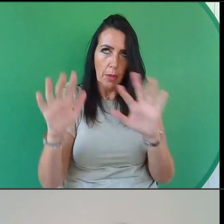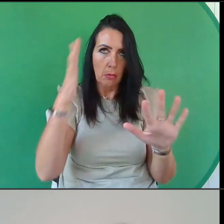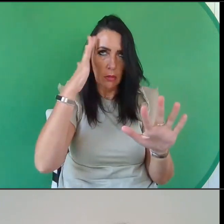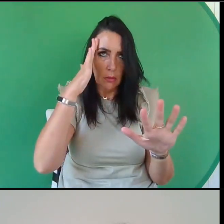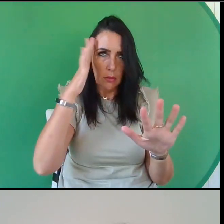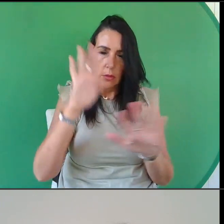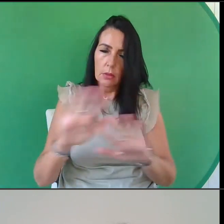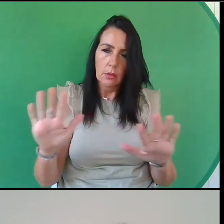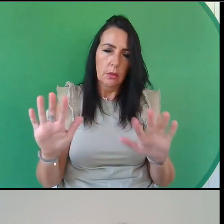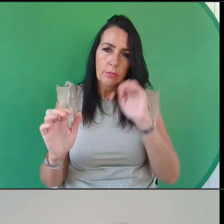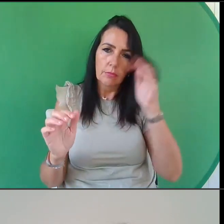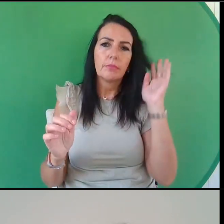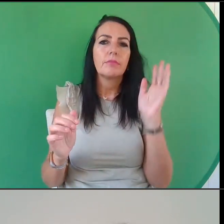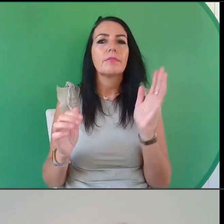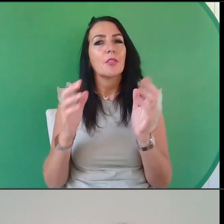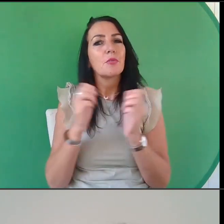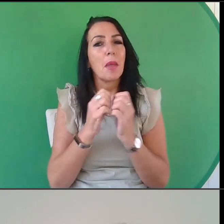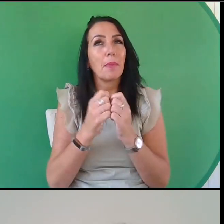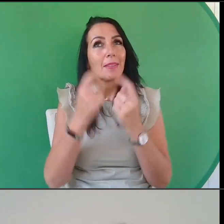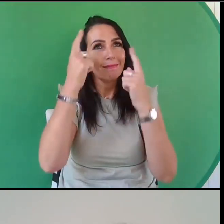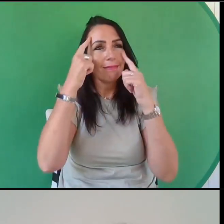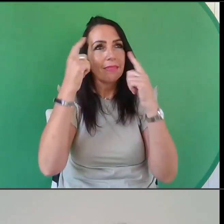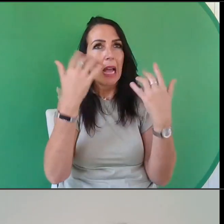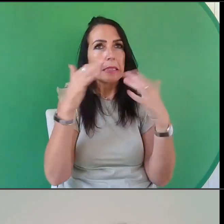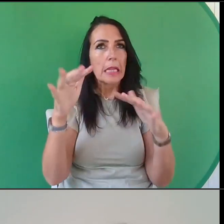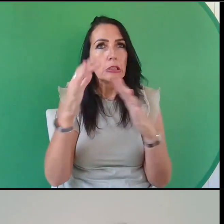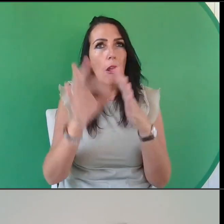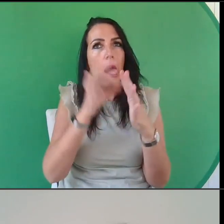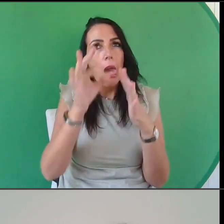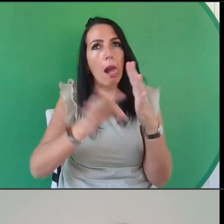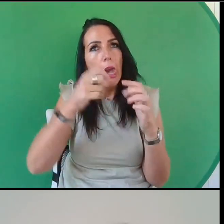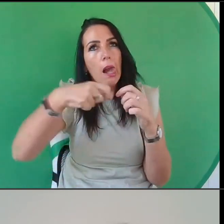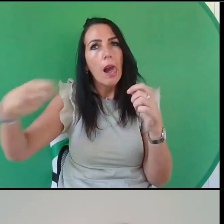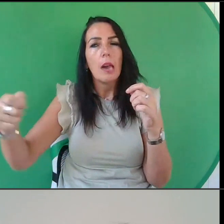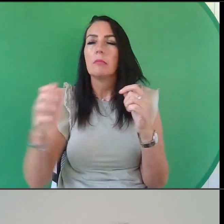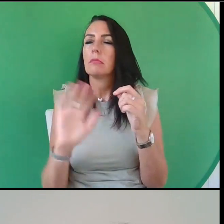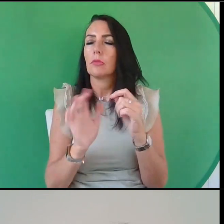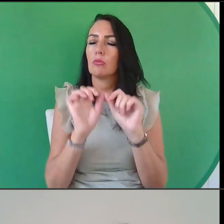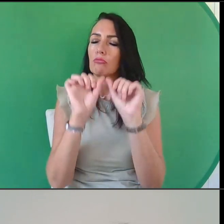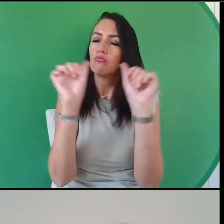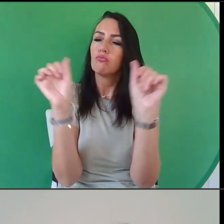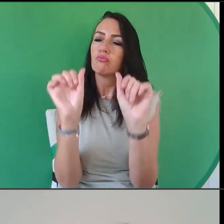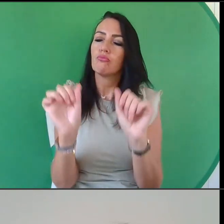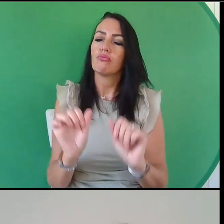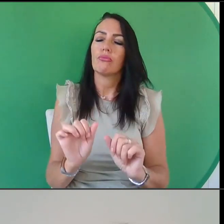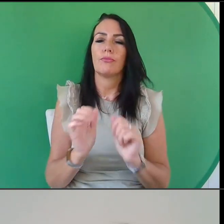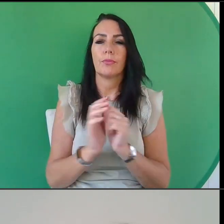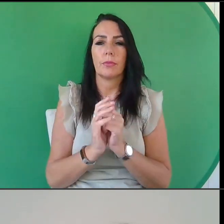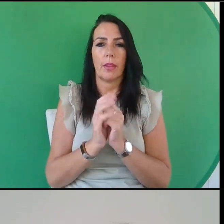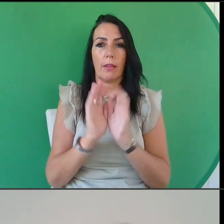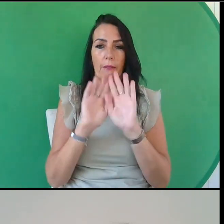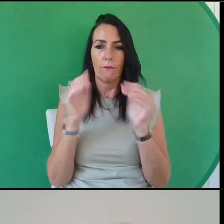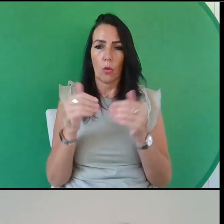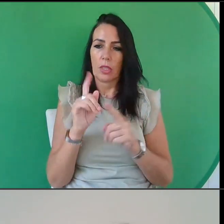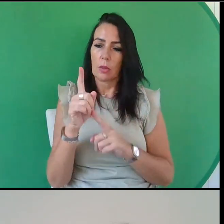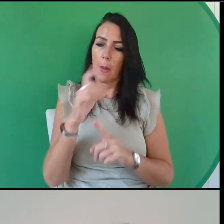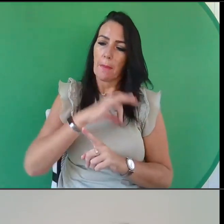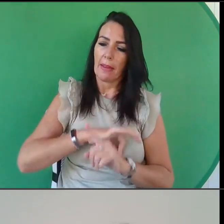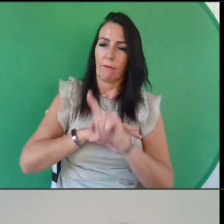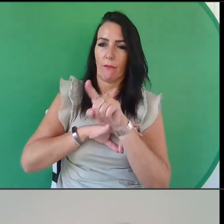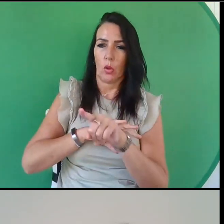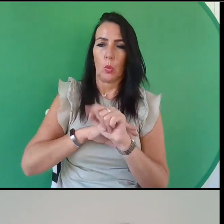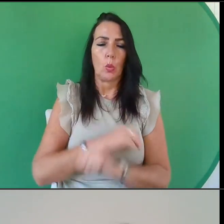of, we've all got short attention spans, so not throwing it all in, but yeah, just sort of focusing on what's going to benefit them the most.